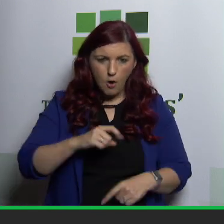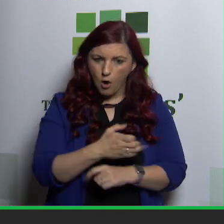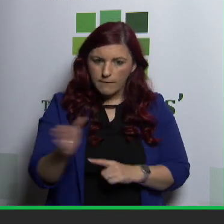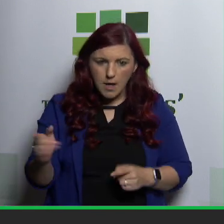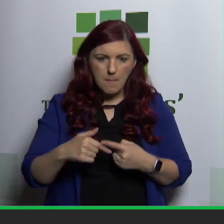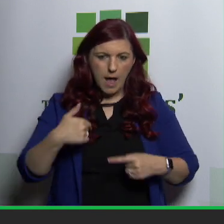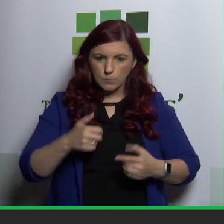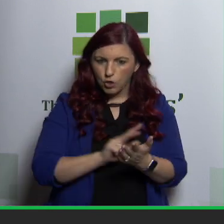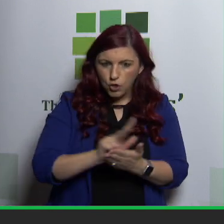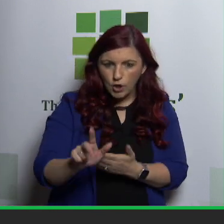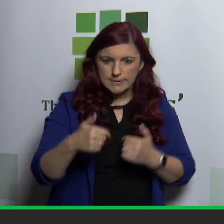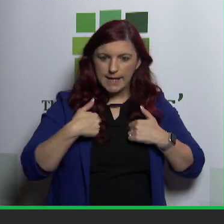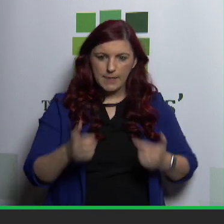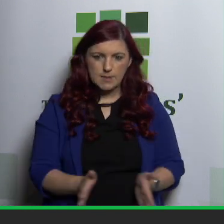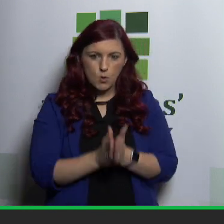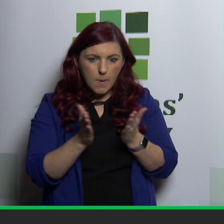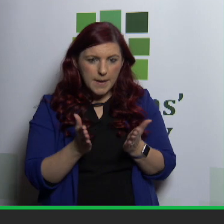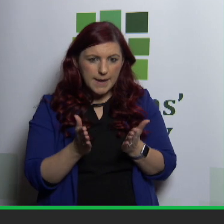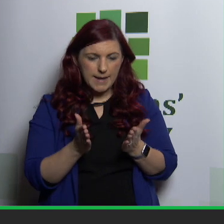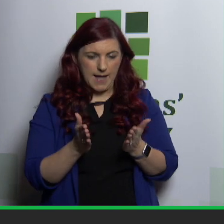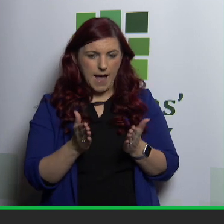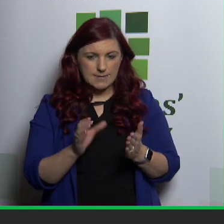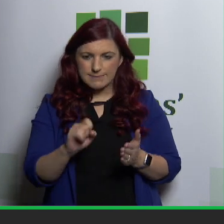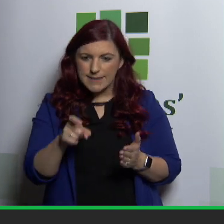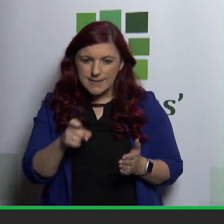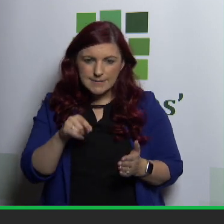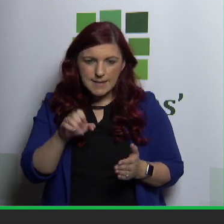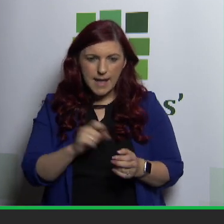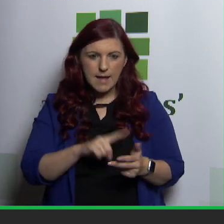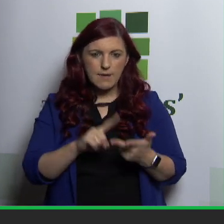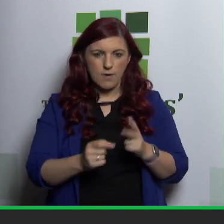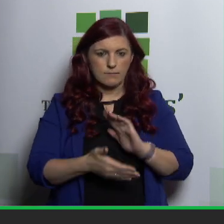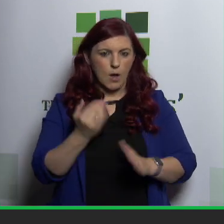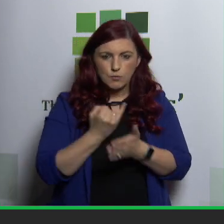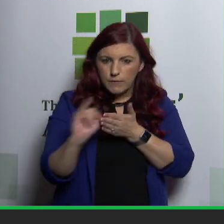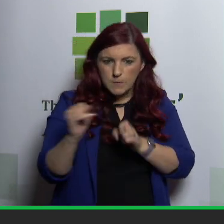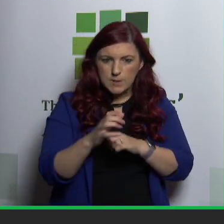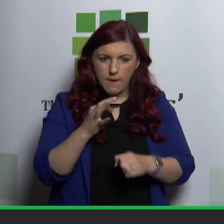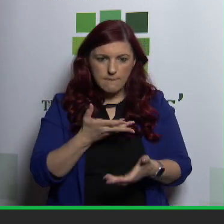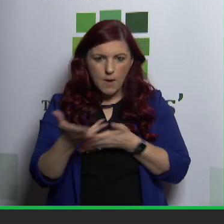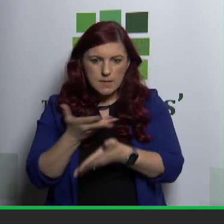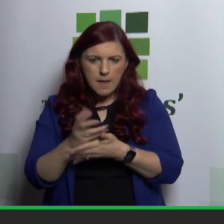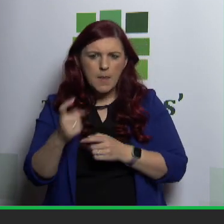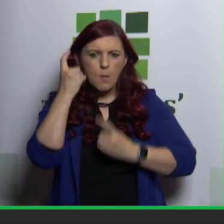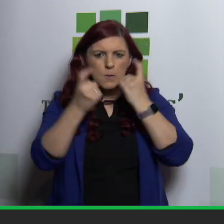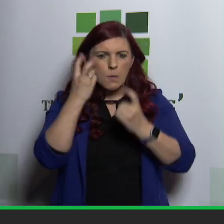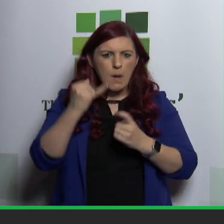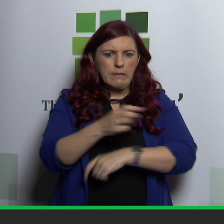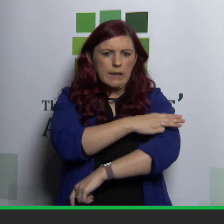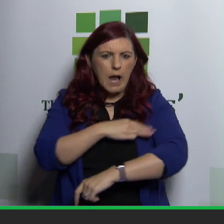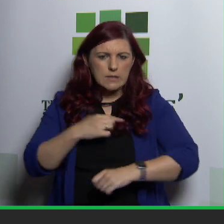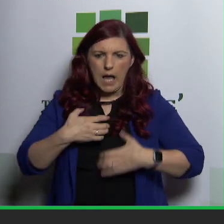14, I was sold as a sex slave. I still haven't got counselling for that. And then we wonder why I hate guards, I